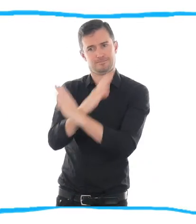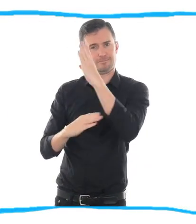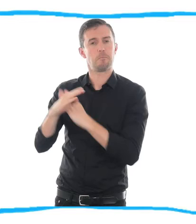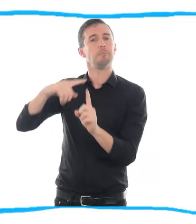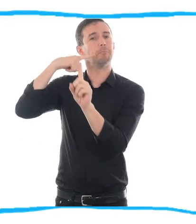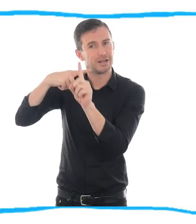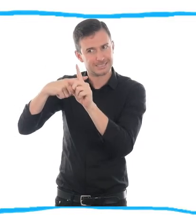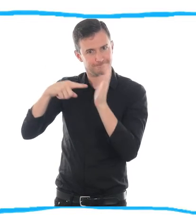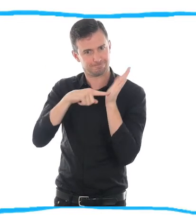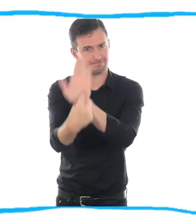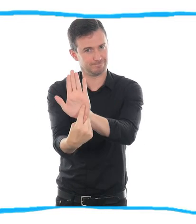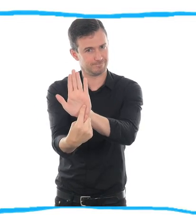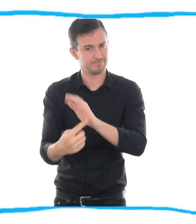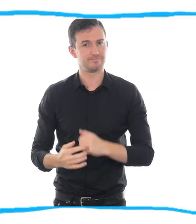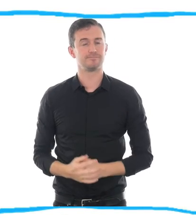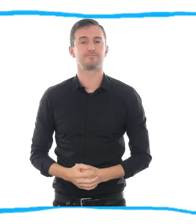and positively.